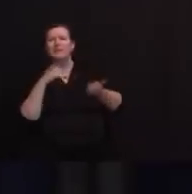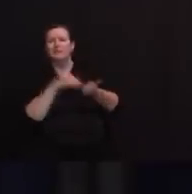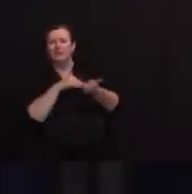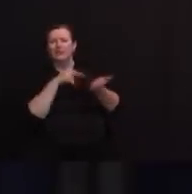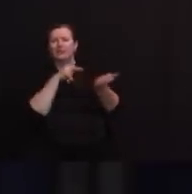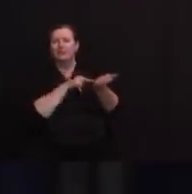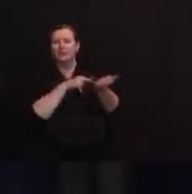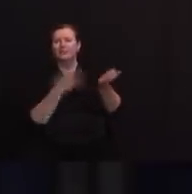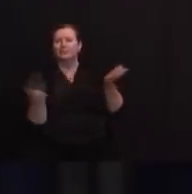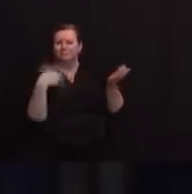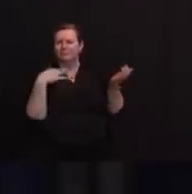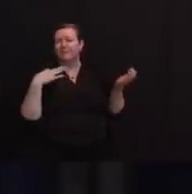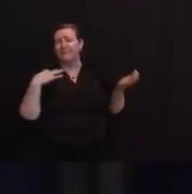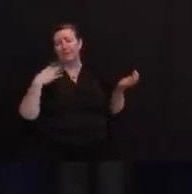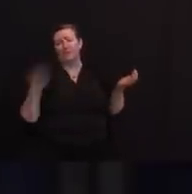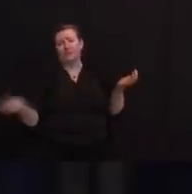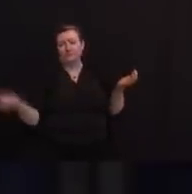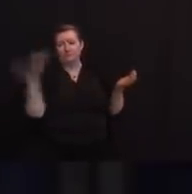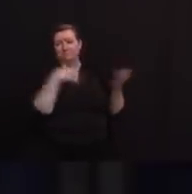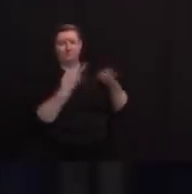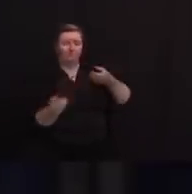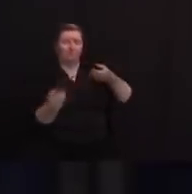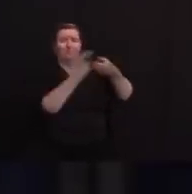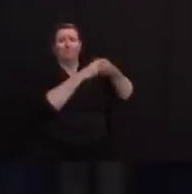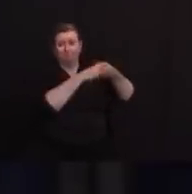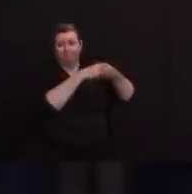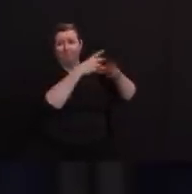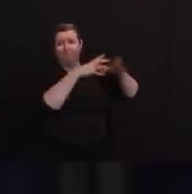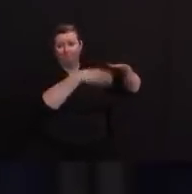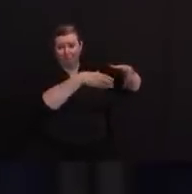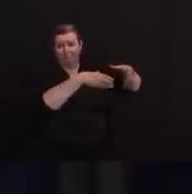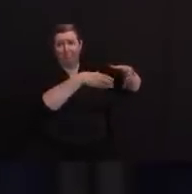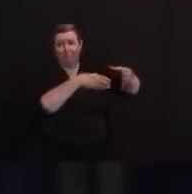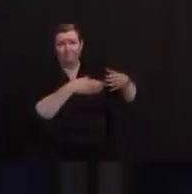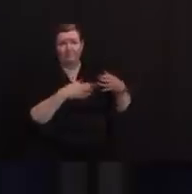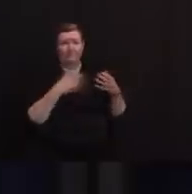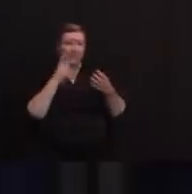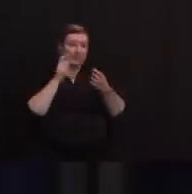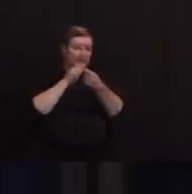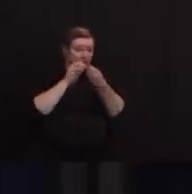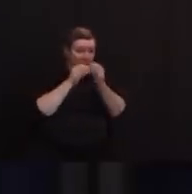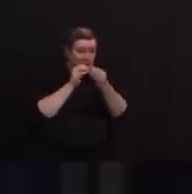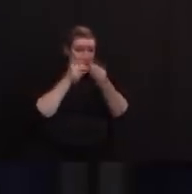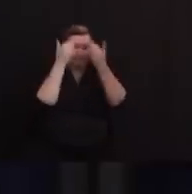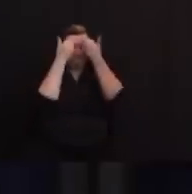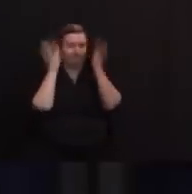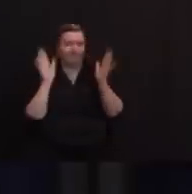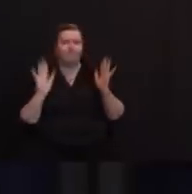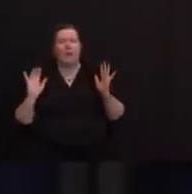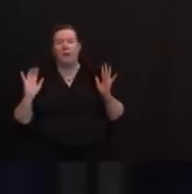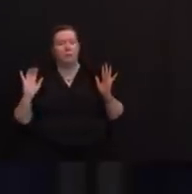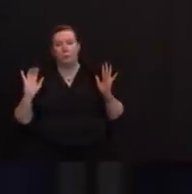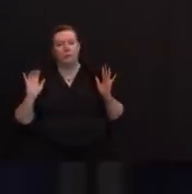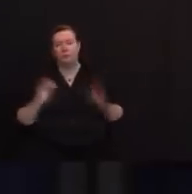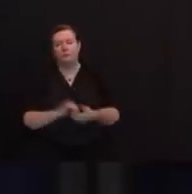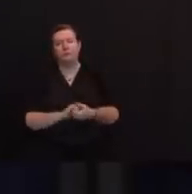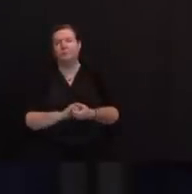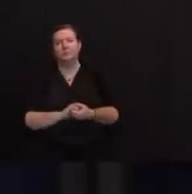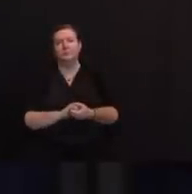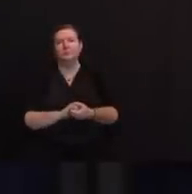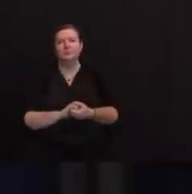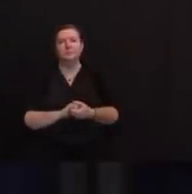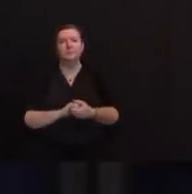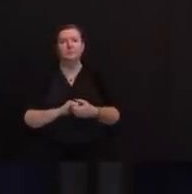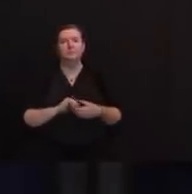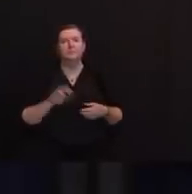act as vaccinators. So I just don't have the information now. We can get back to you. I mean, we're not these mega sites aren't opening